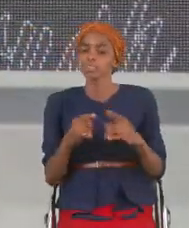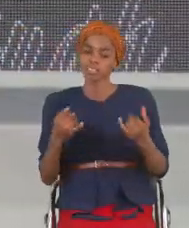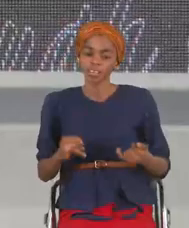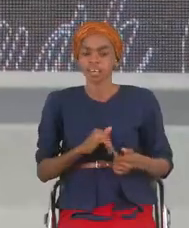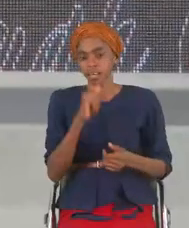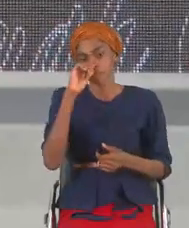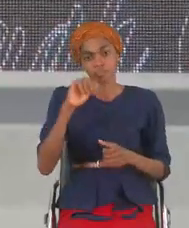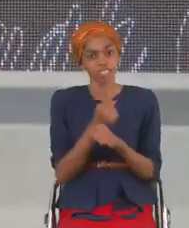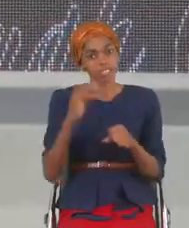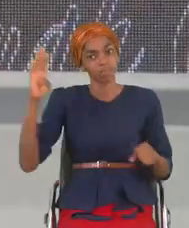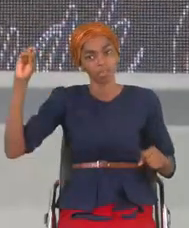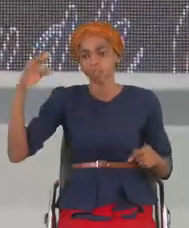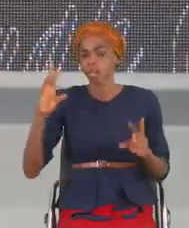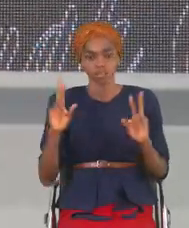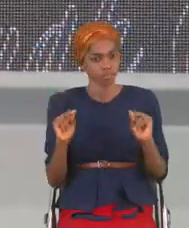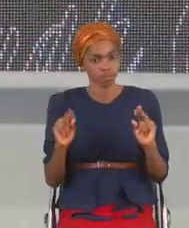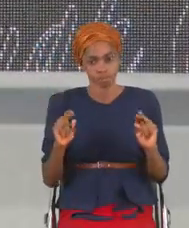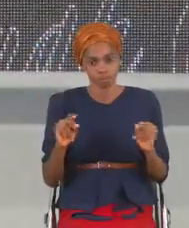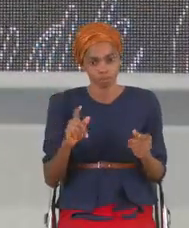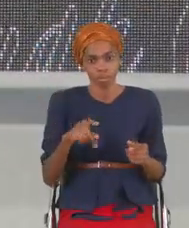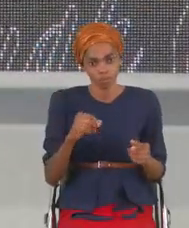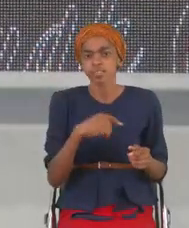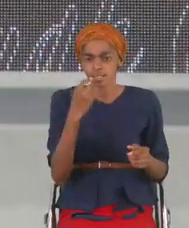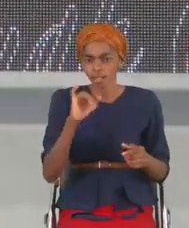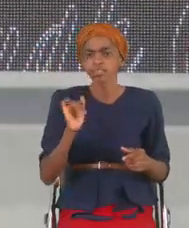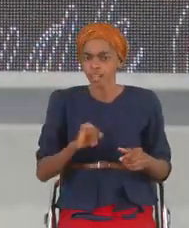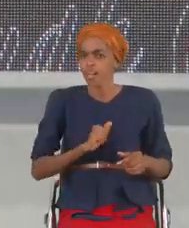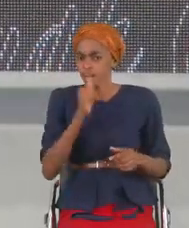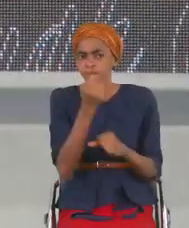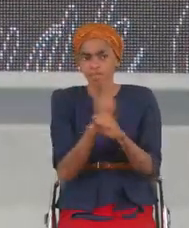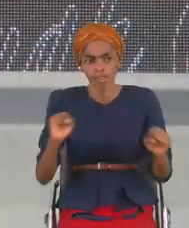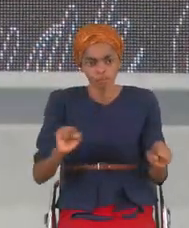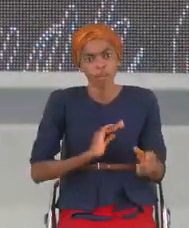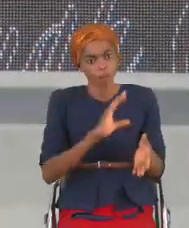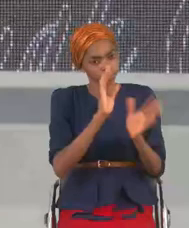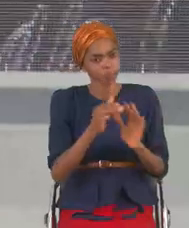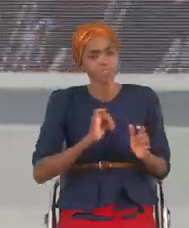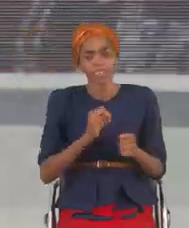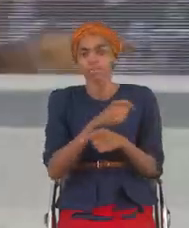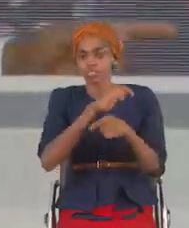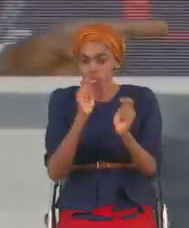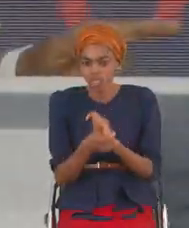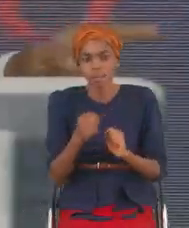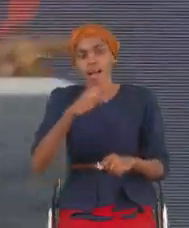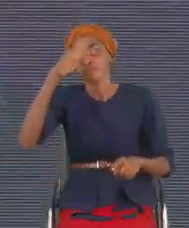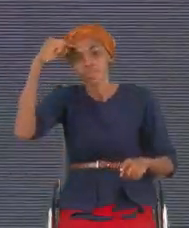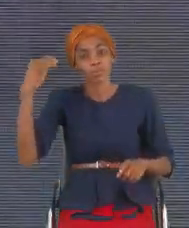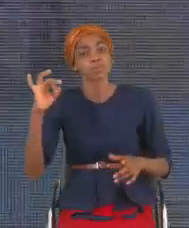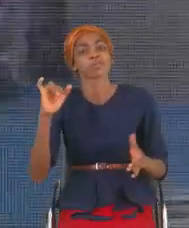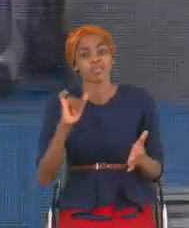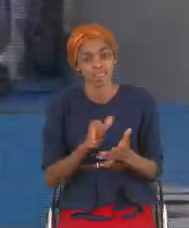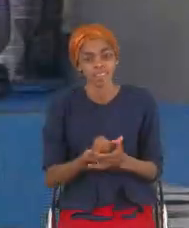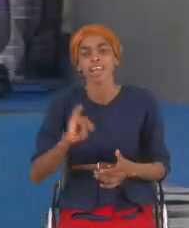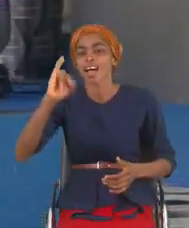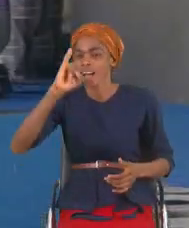grace no he said i'm sage i'm converted i'm transformed and because of that